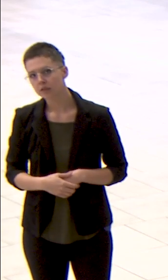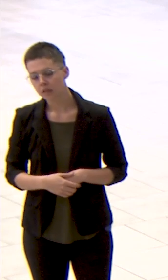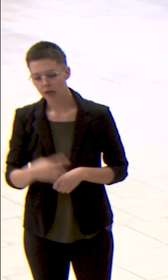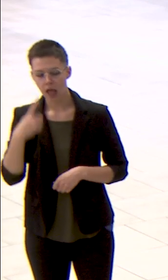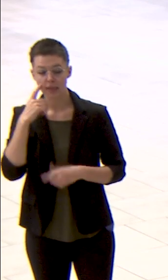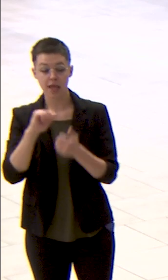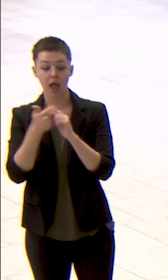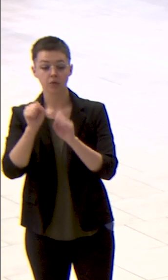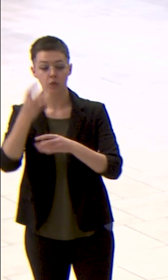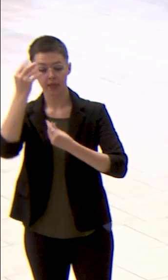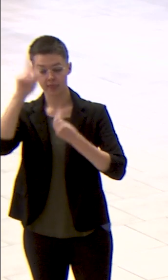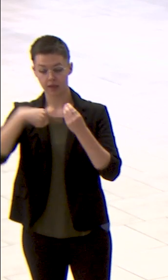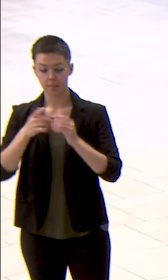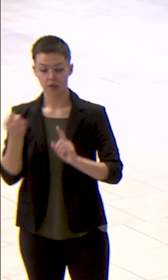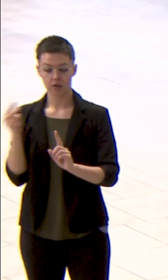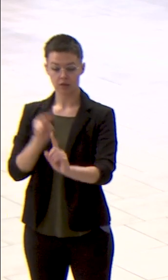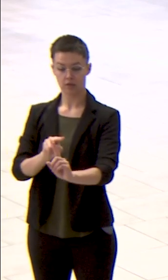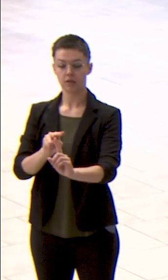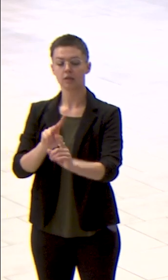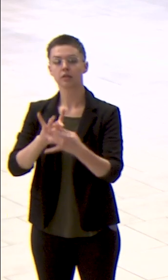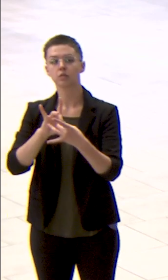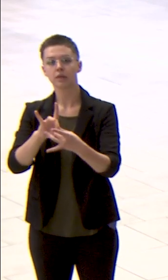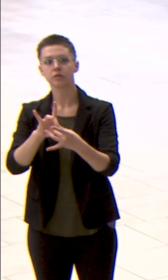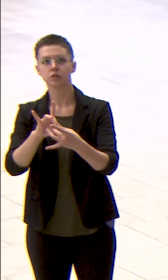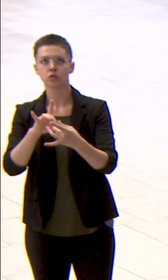to think about this is, and this has to do with the